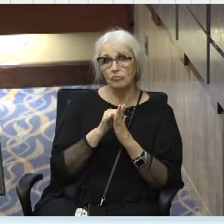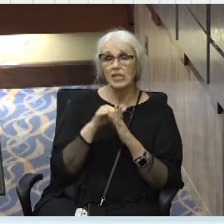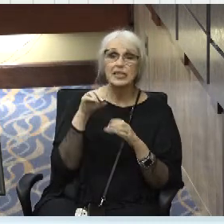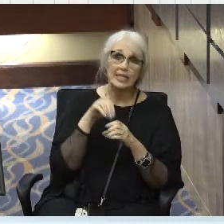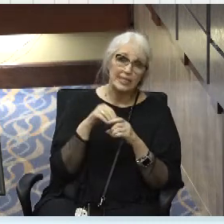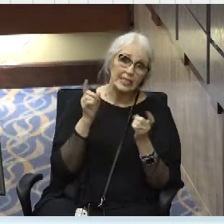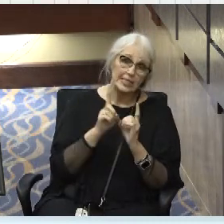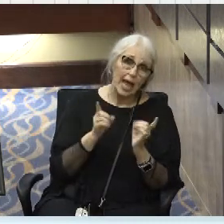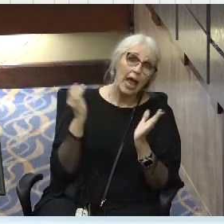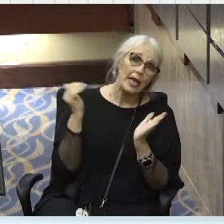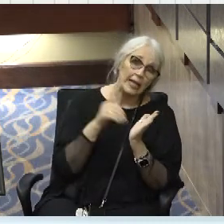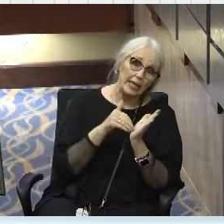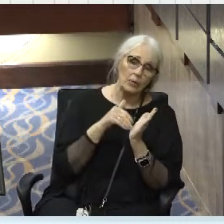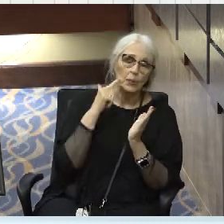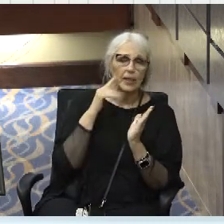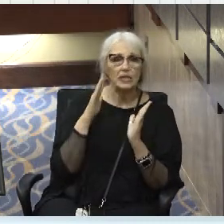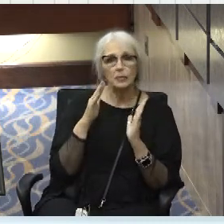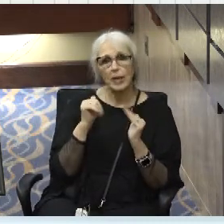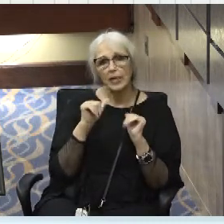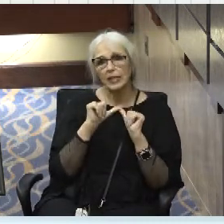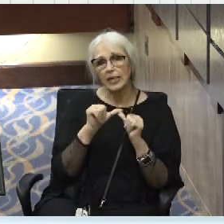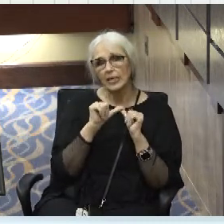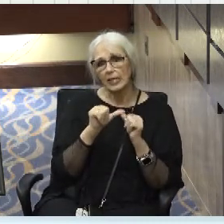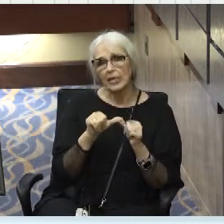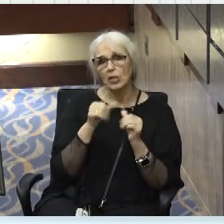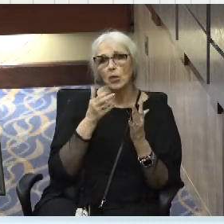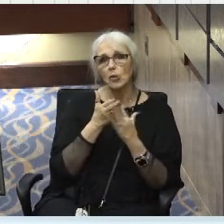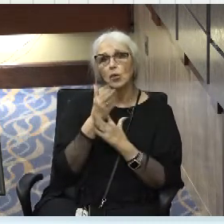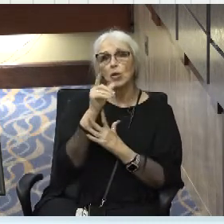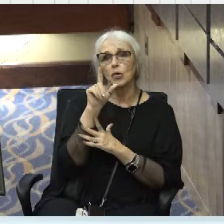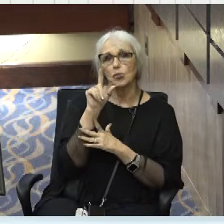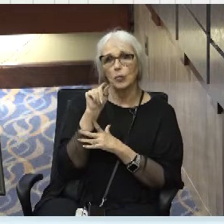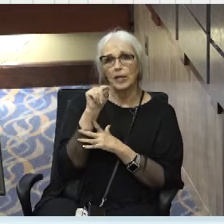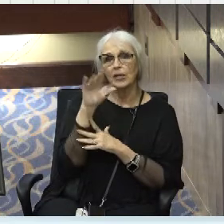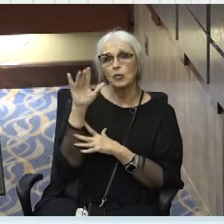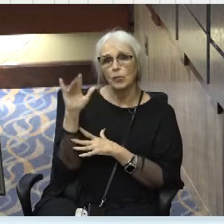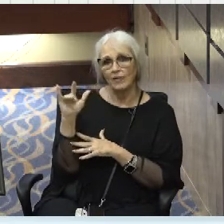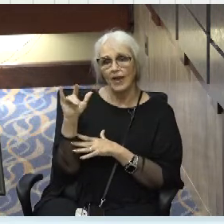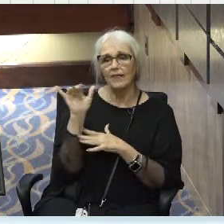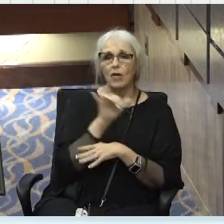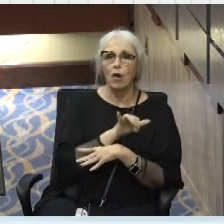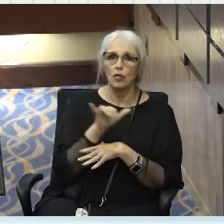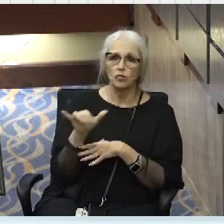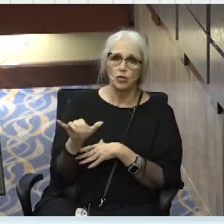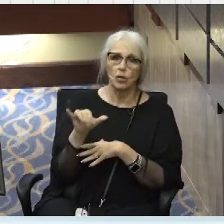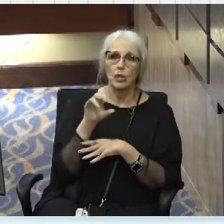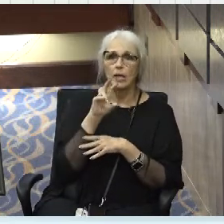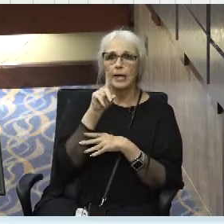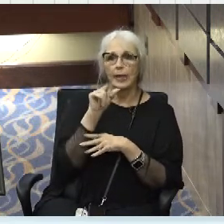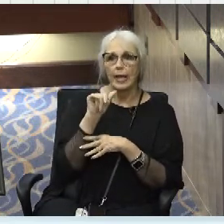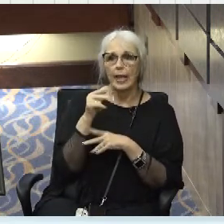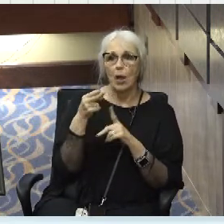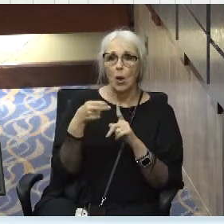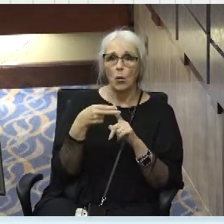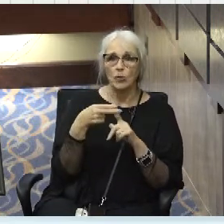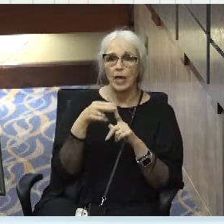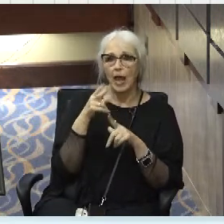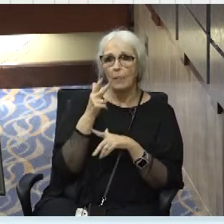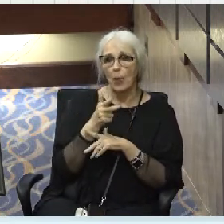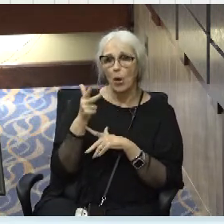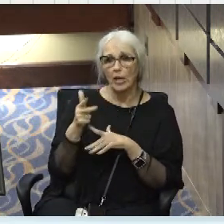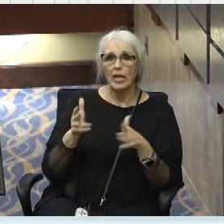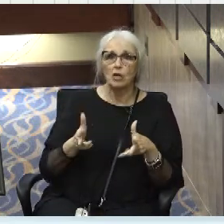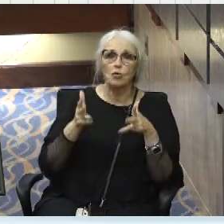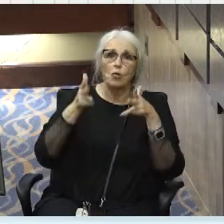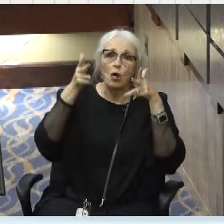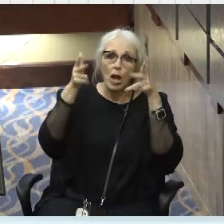design again, and we're expecting that to continue on through 2025 as well. And Clay Hotel and Parking Garage,